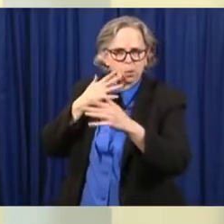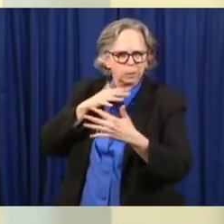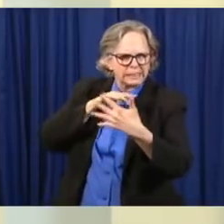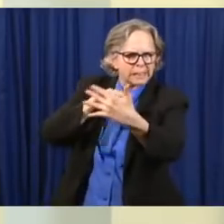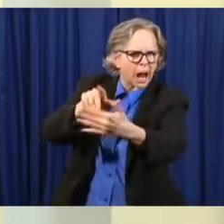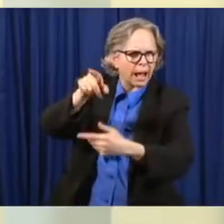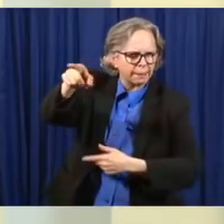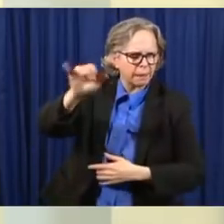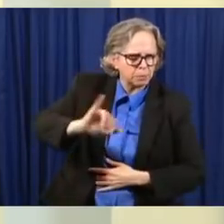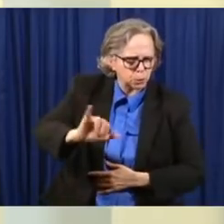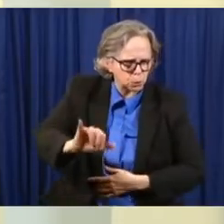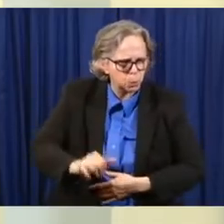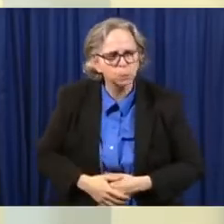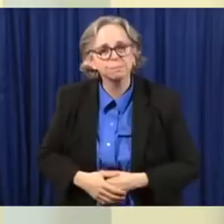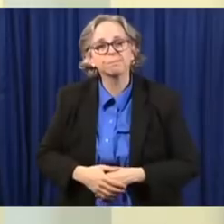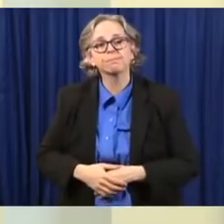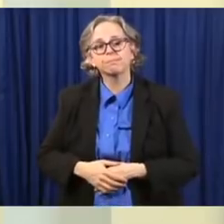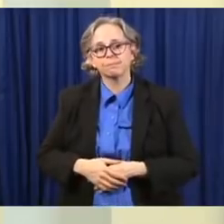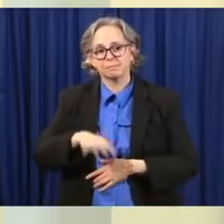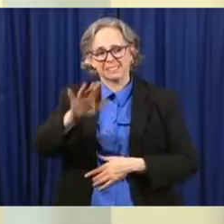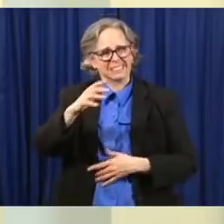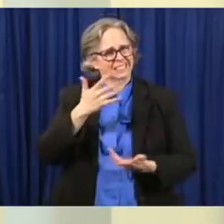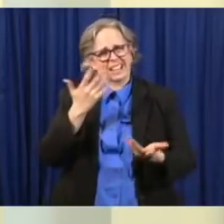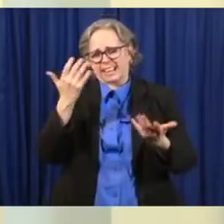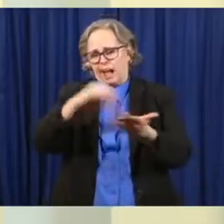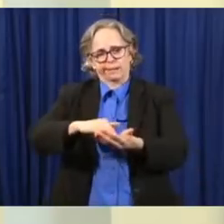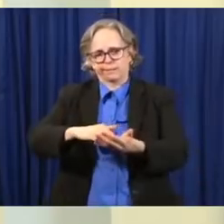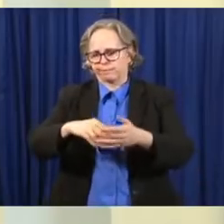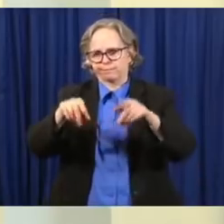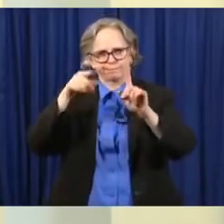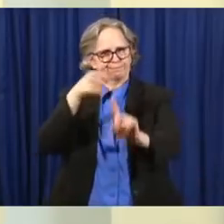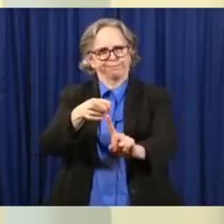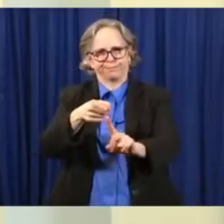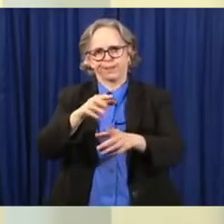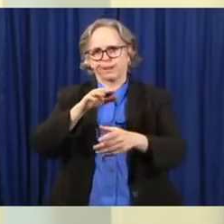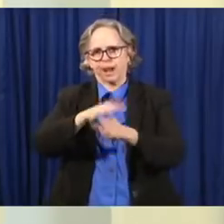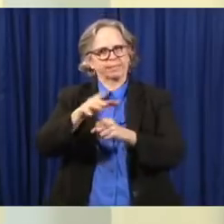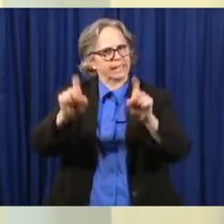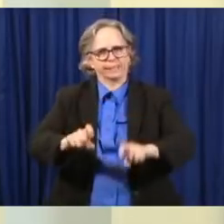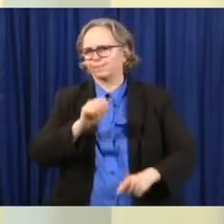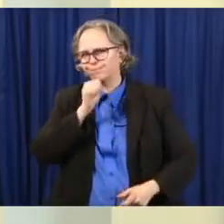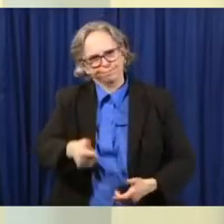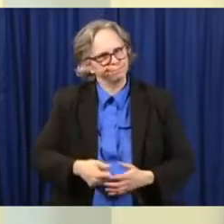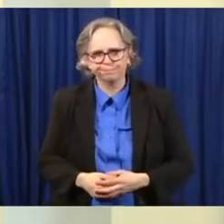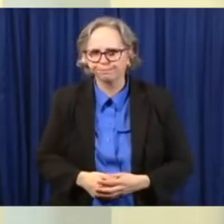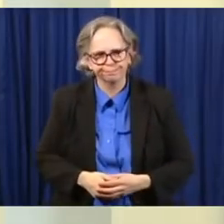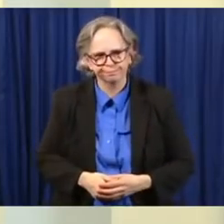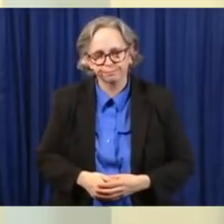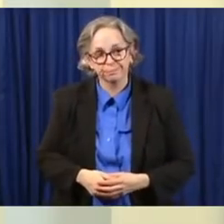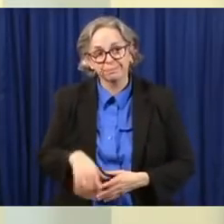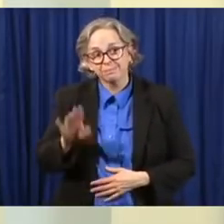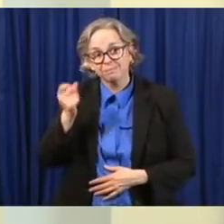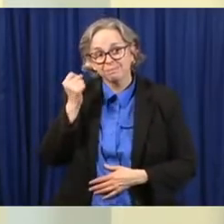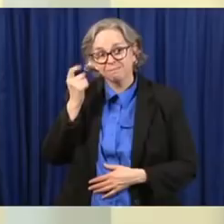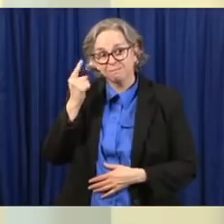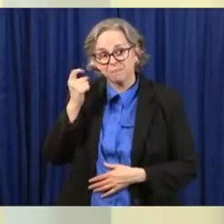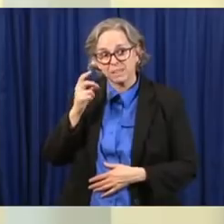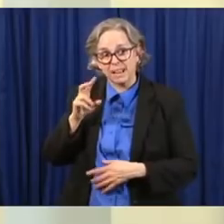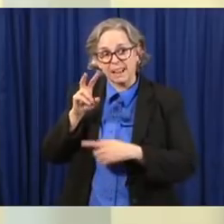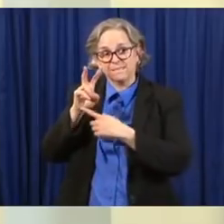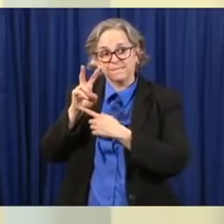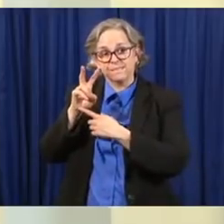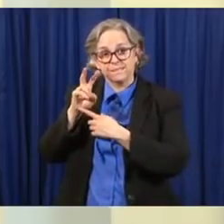and over time. The viral loads, I was told by OSU's researchers, Governor, that the